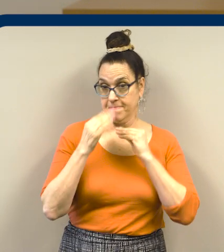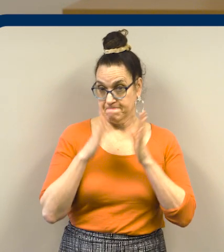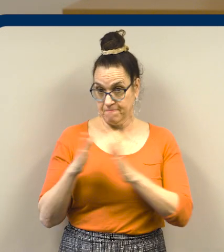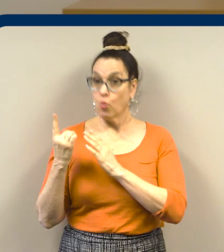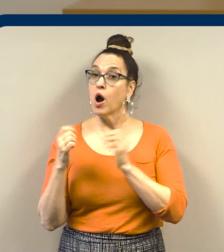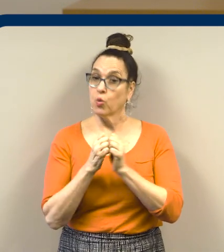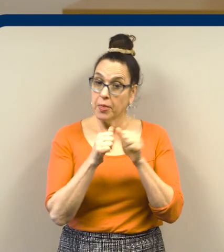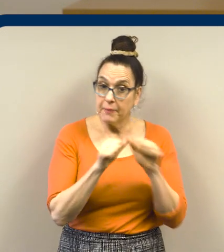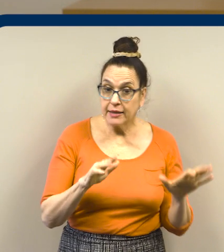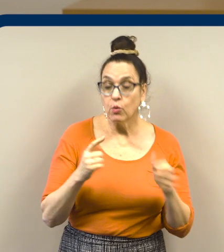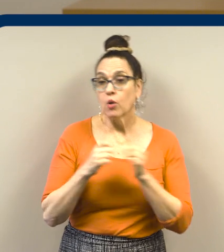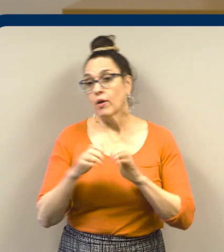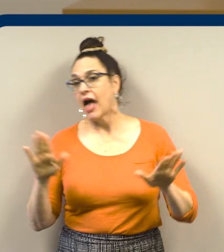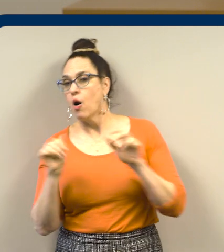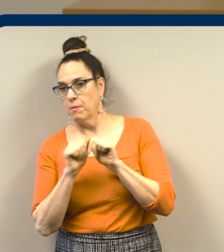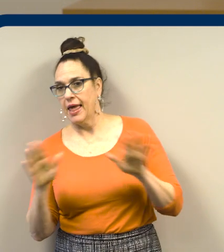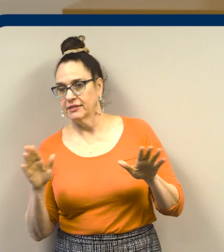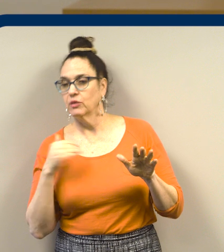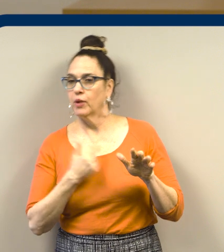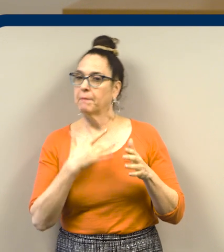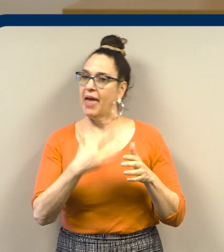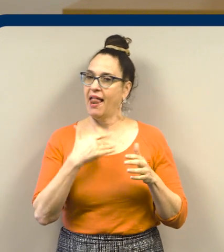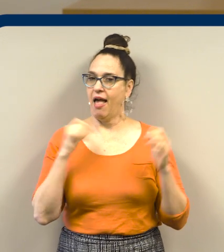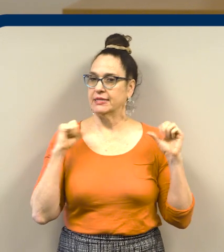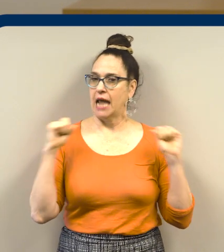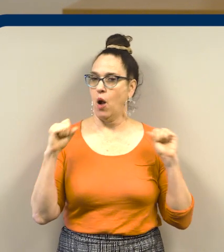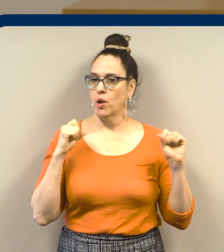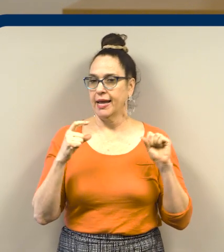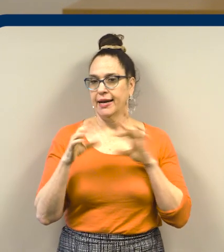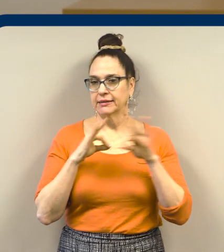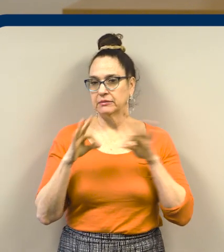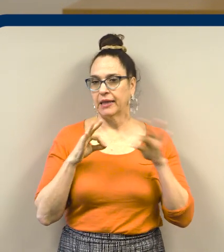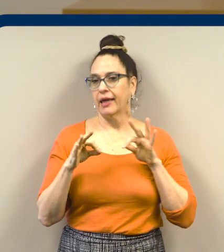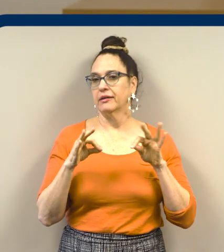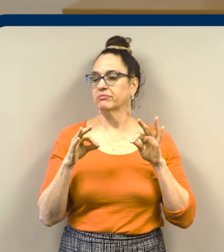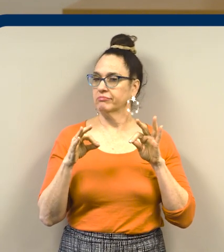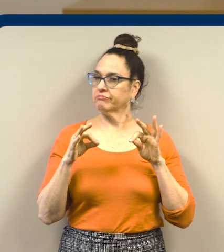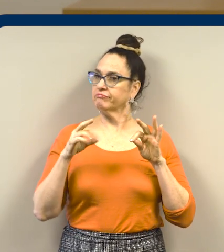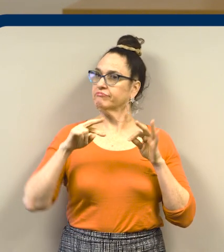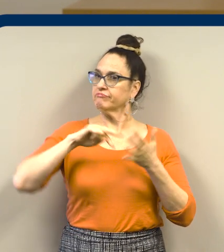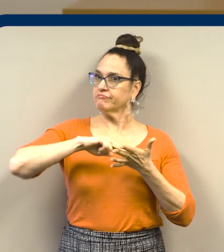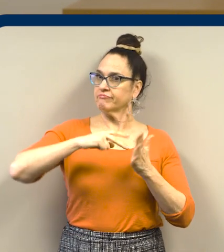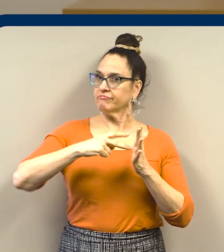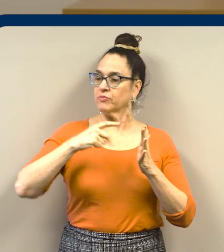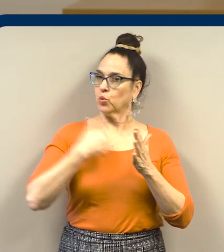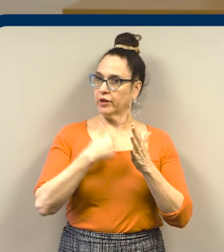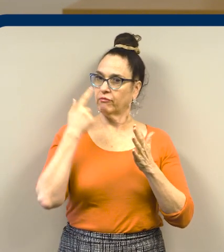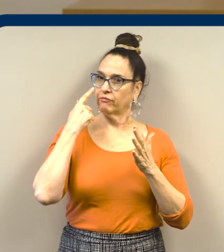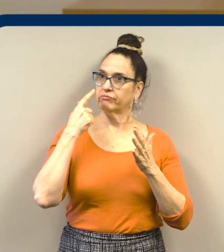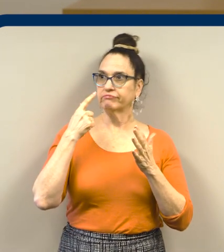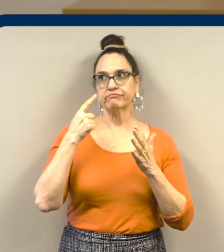second one with a blessing. And we usually have a towel that says Al Netilat Yadayim, which represents